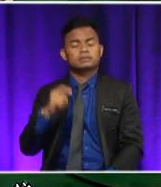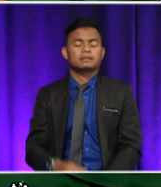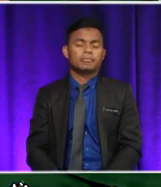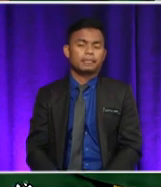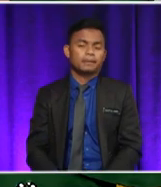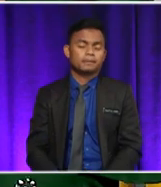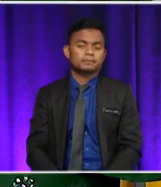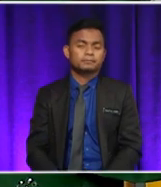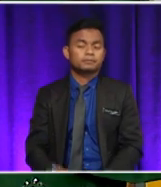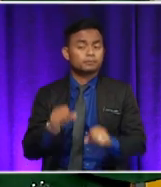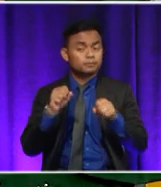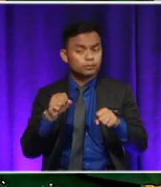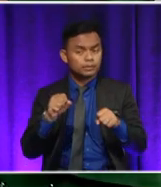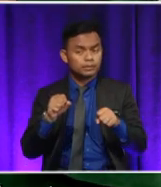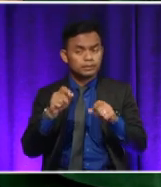here?